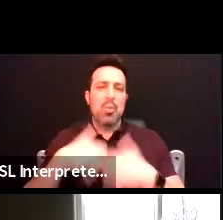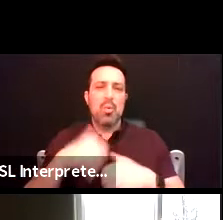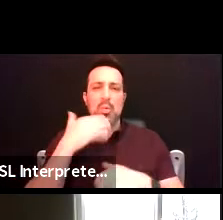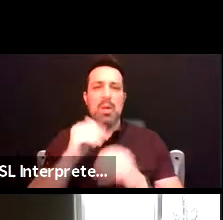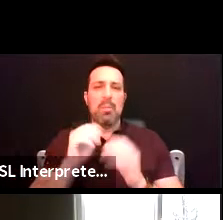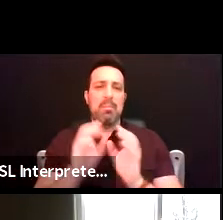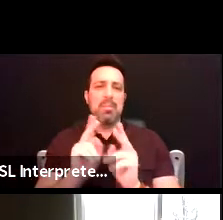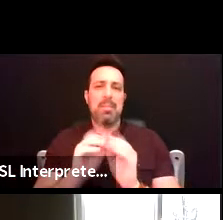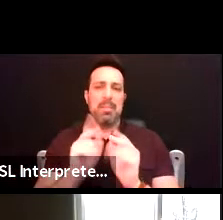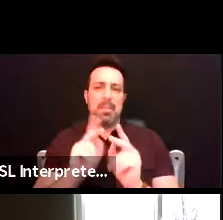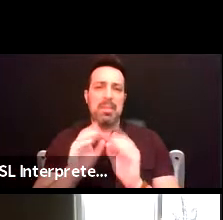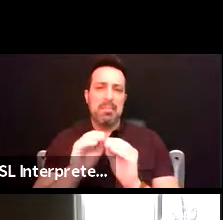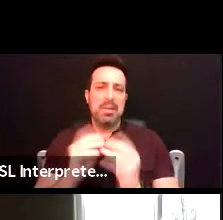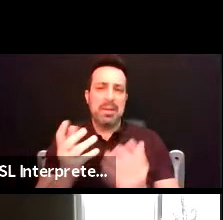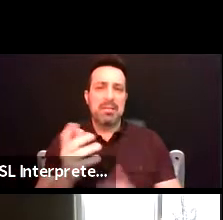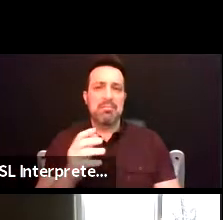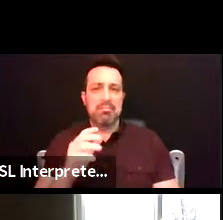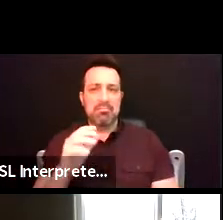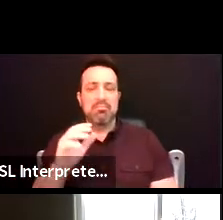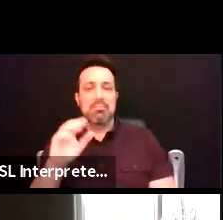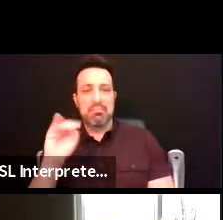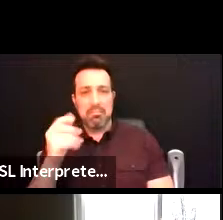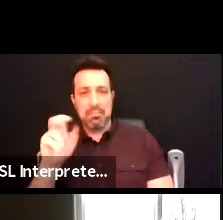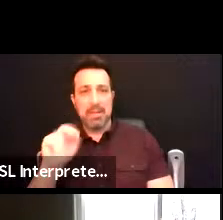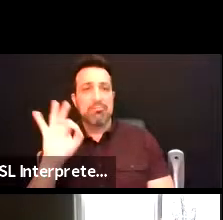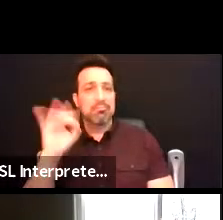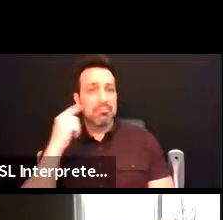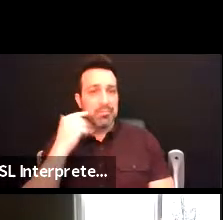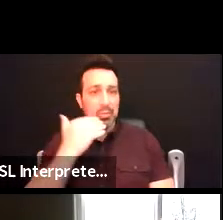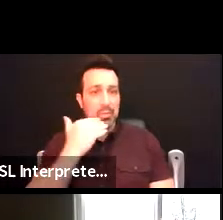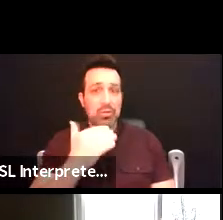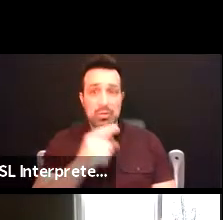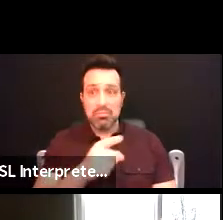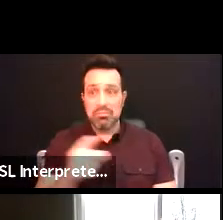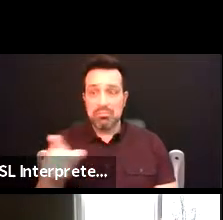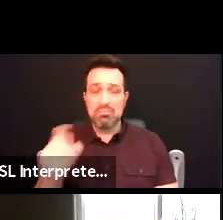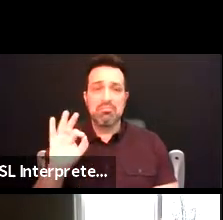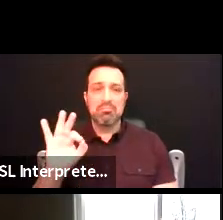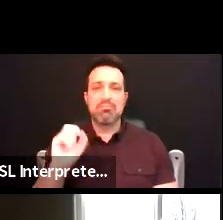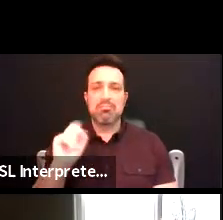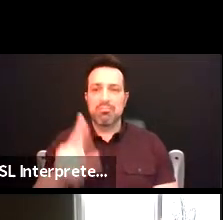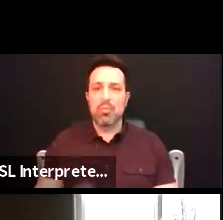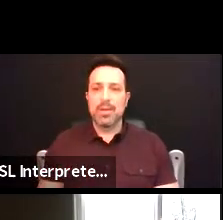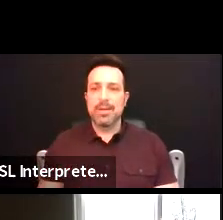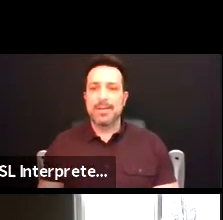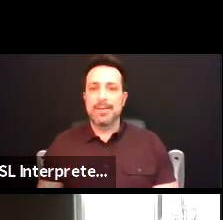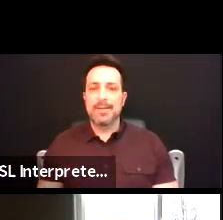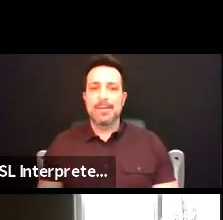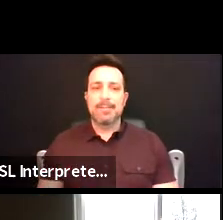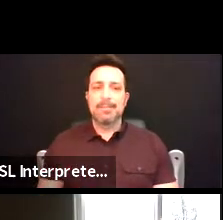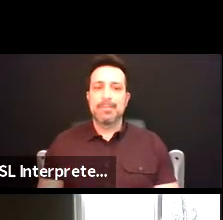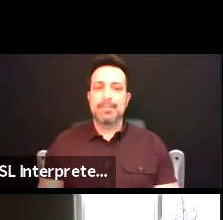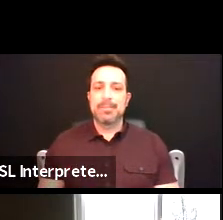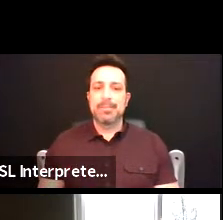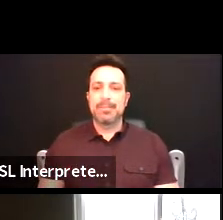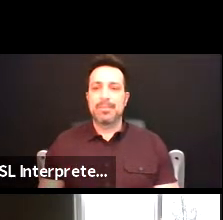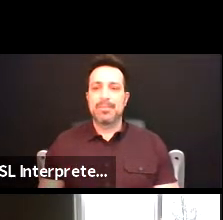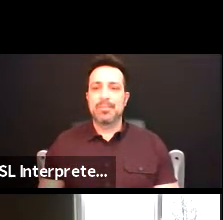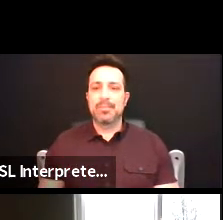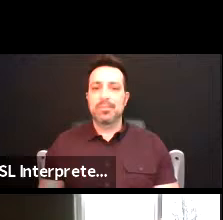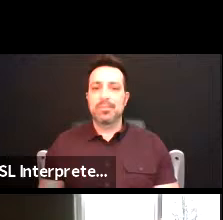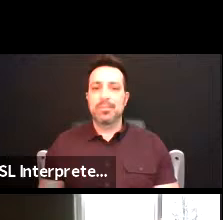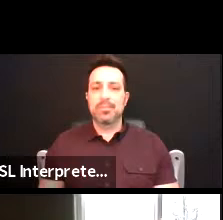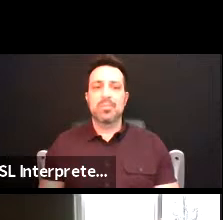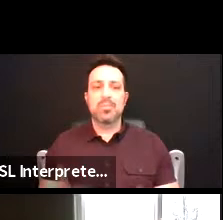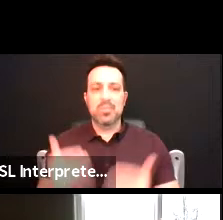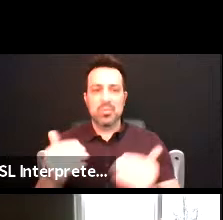meetings. All right. Does that sound okay to everybody? Okay. All right. So Shelly, we can move on.